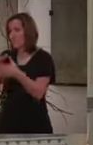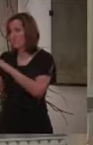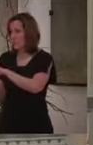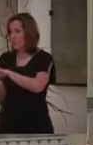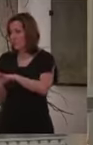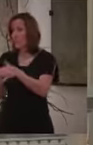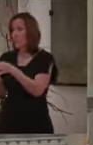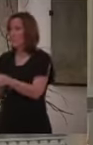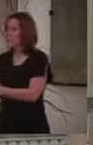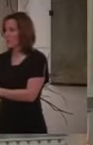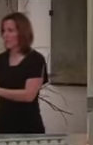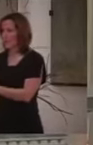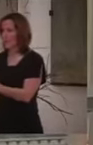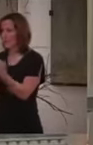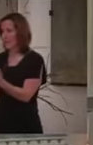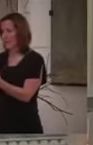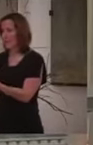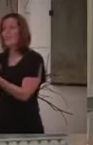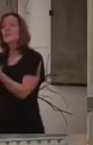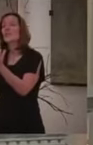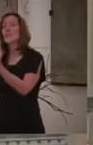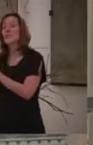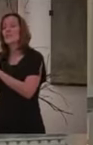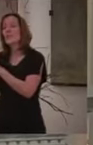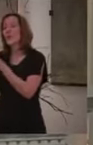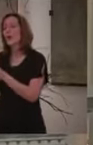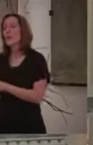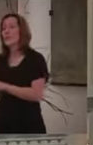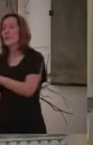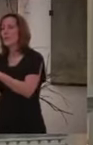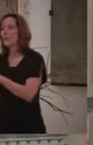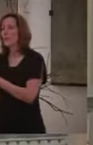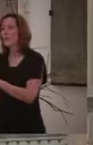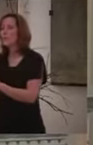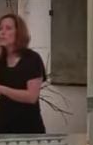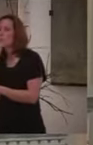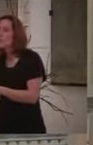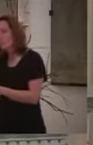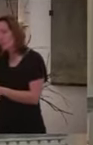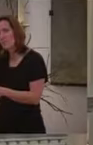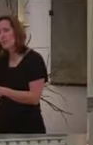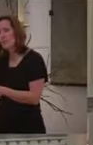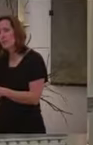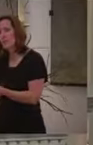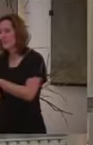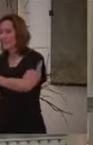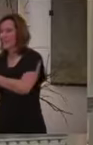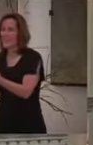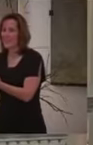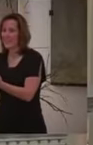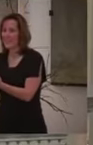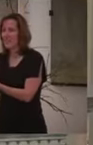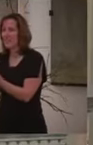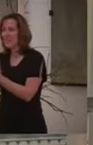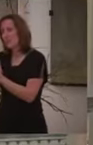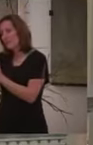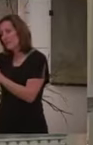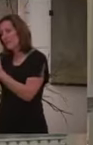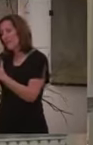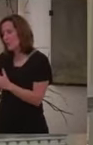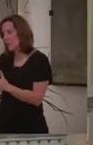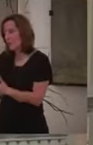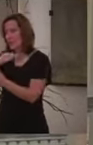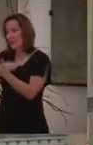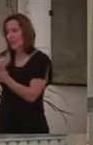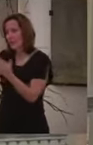Story three, lastly, we encounter Jesus on his way to Jerusalem for his death. He begins that journey